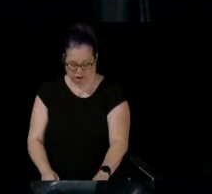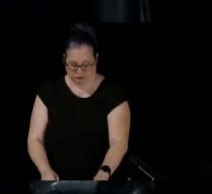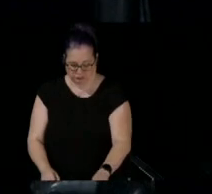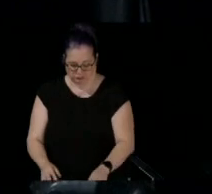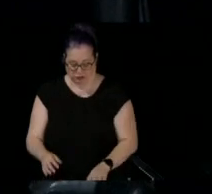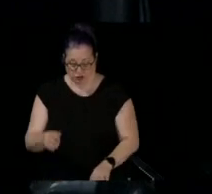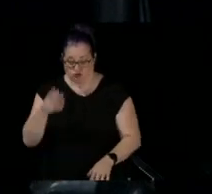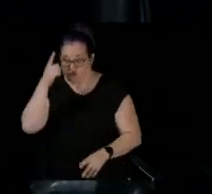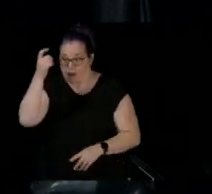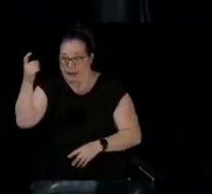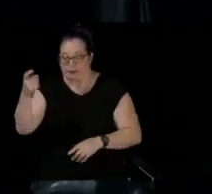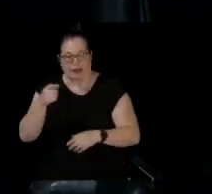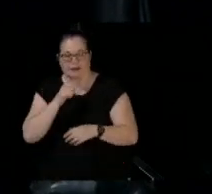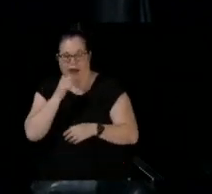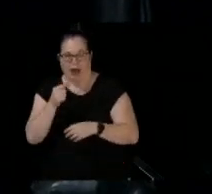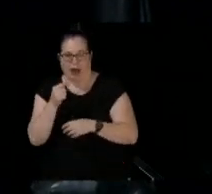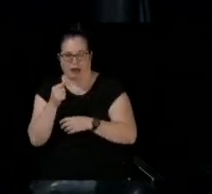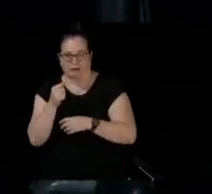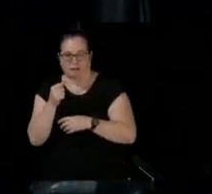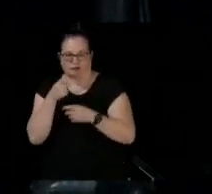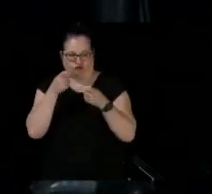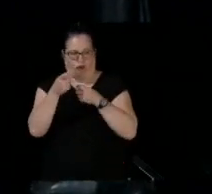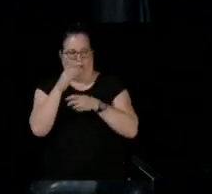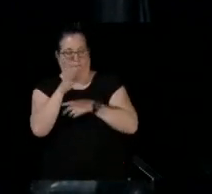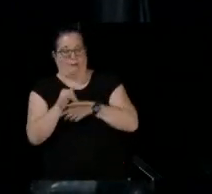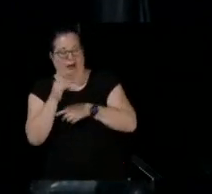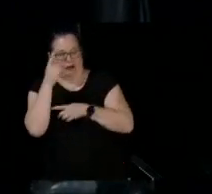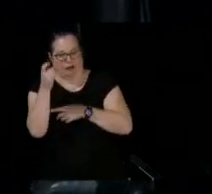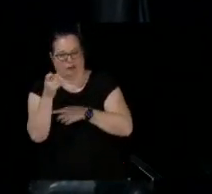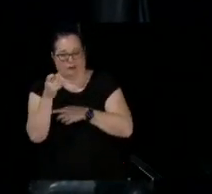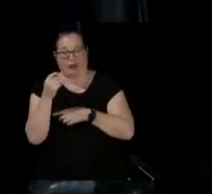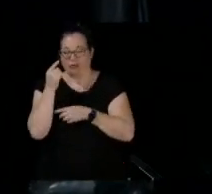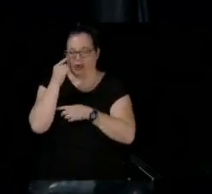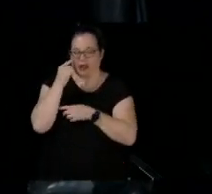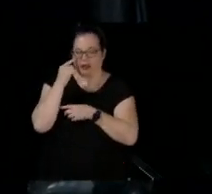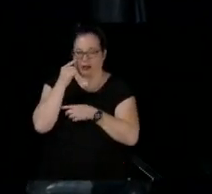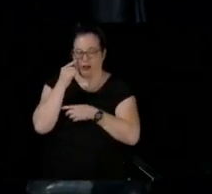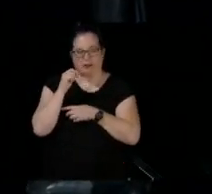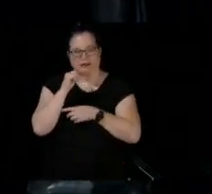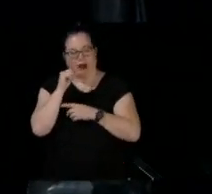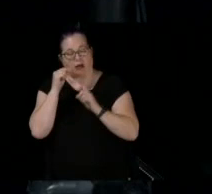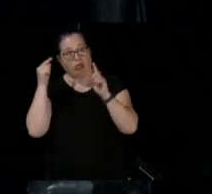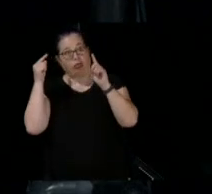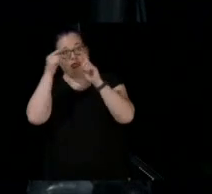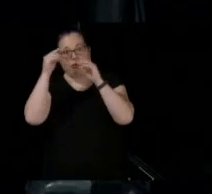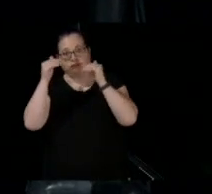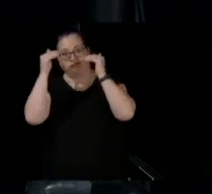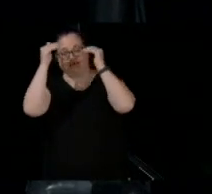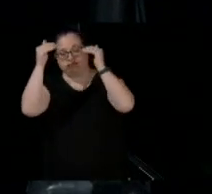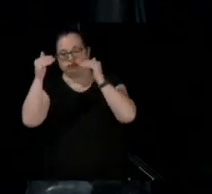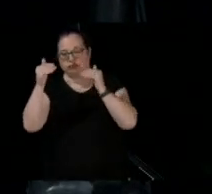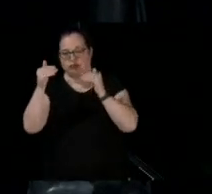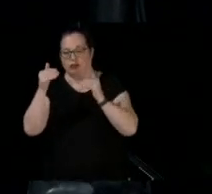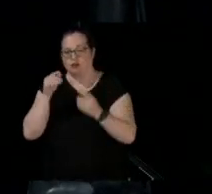master, if you can think and not make thoughts your aim, if you can meet with triumph and